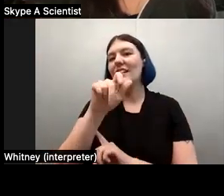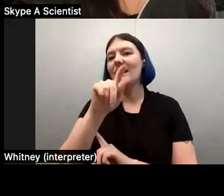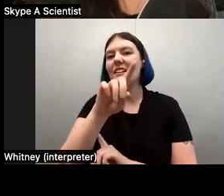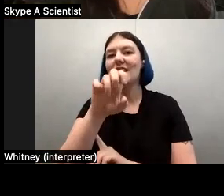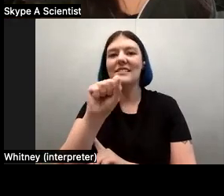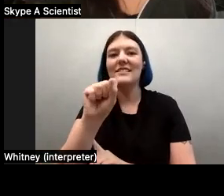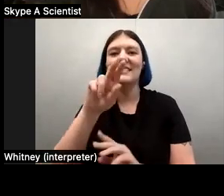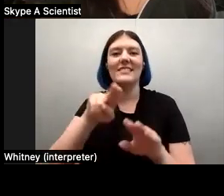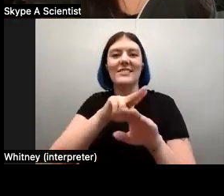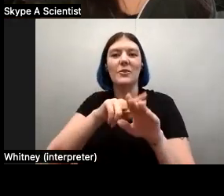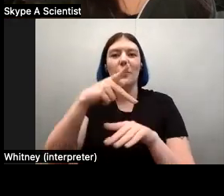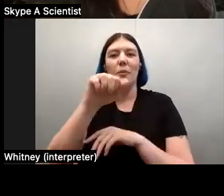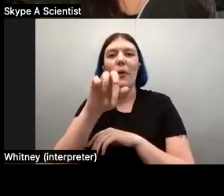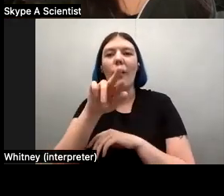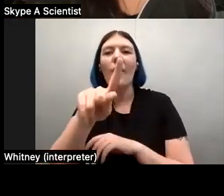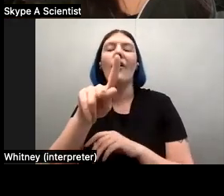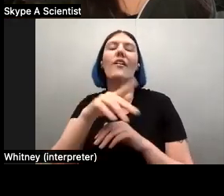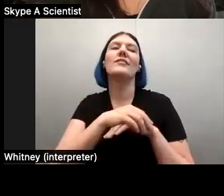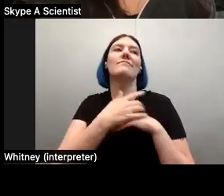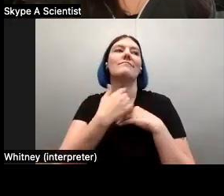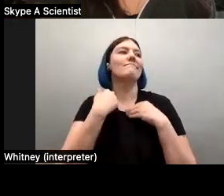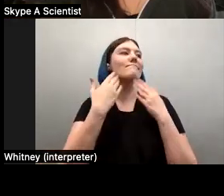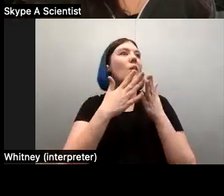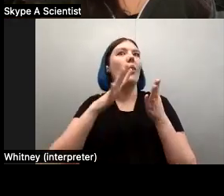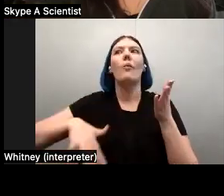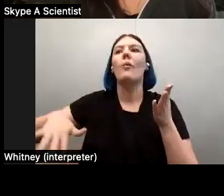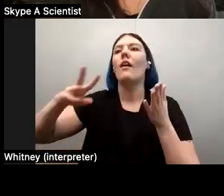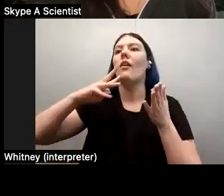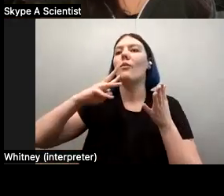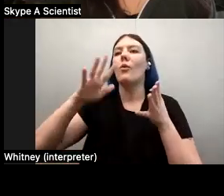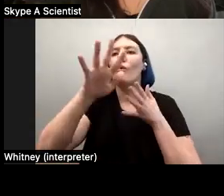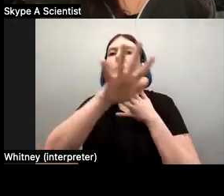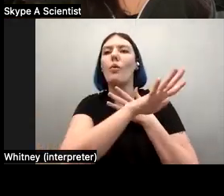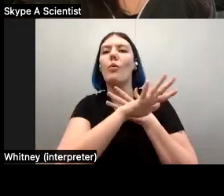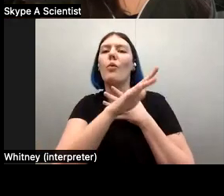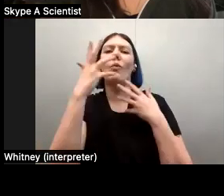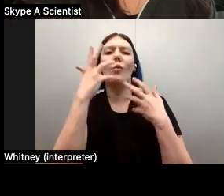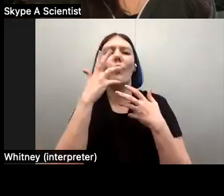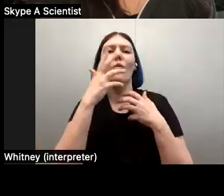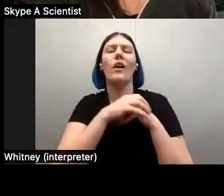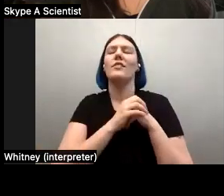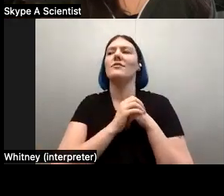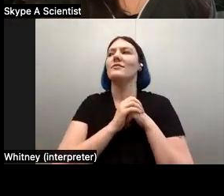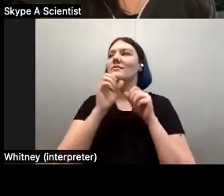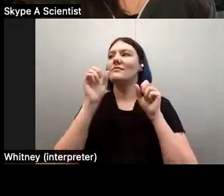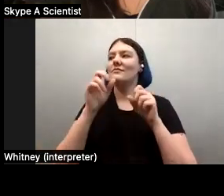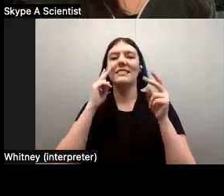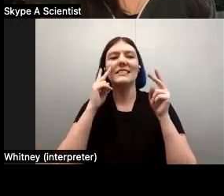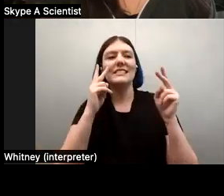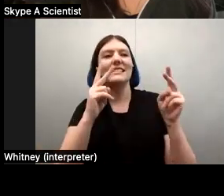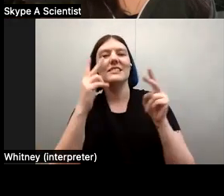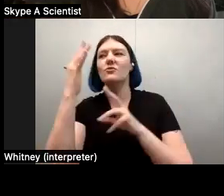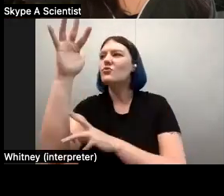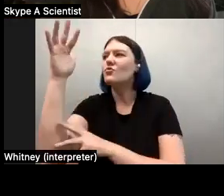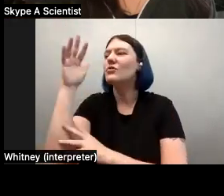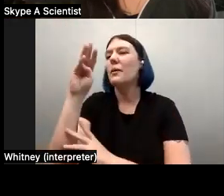surrounded by the waters in Everglades National Park. And on the left, you can see a cluster of mangrove trees, which are